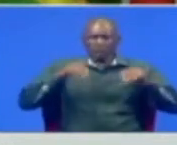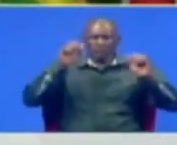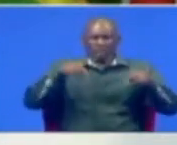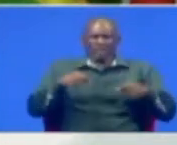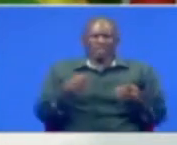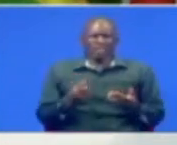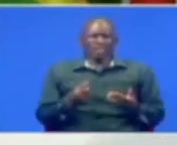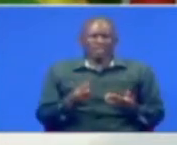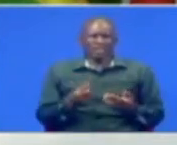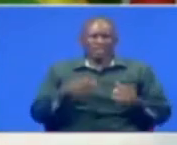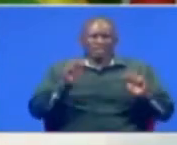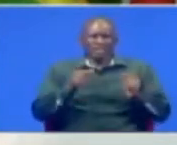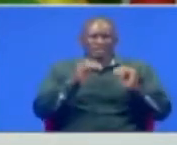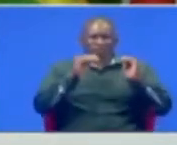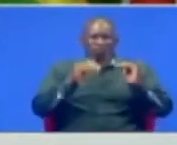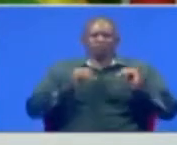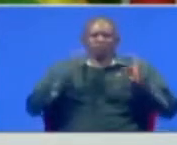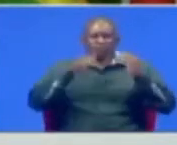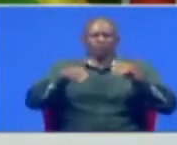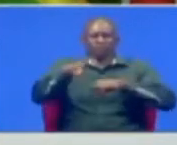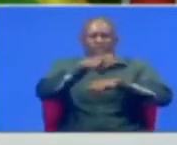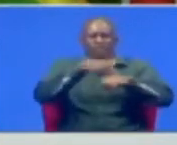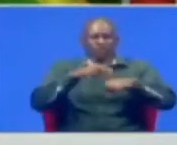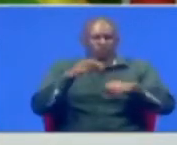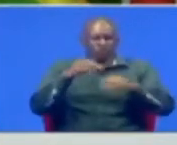ensure that we address the very values that we're trying to